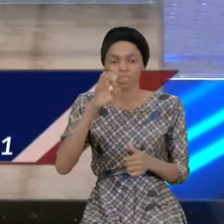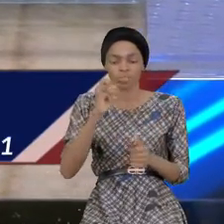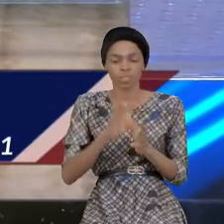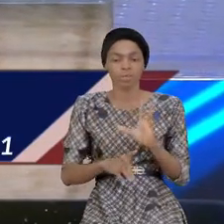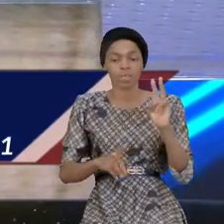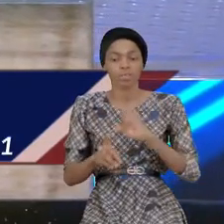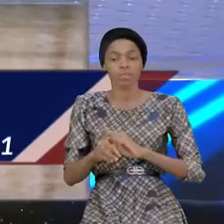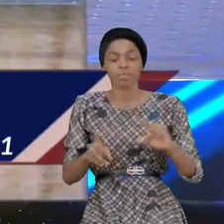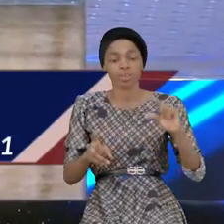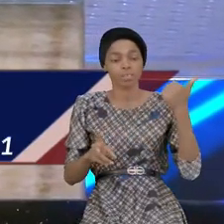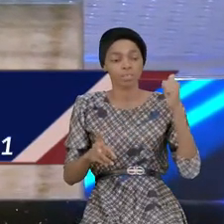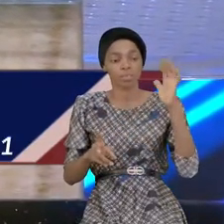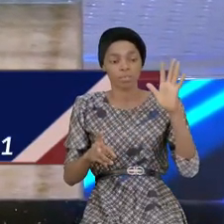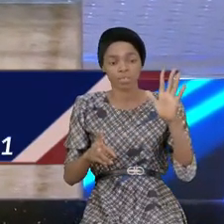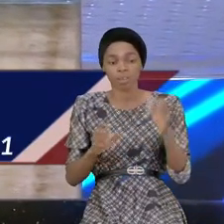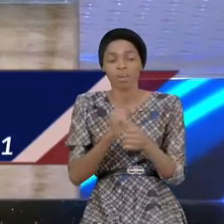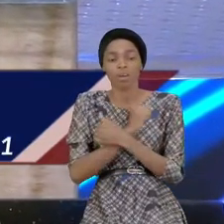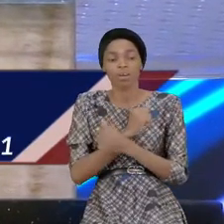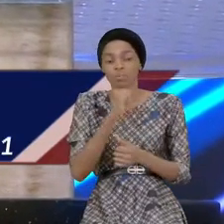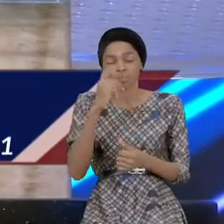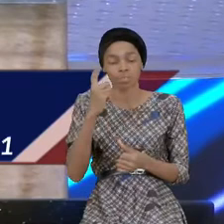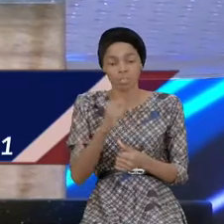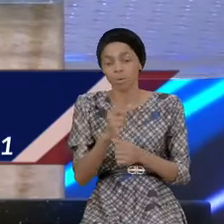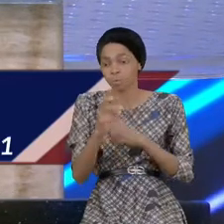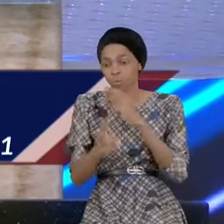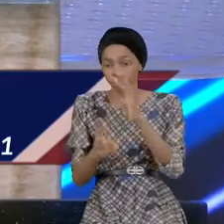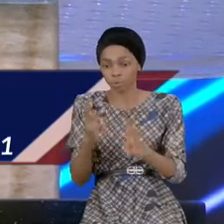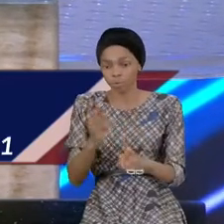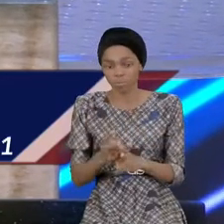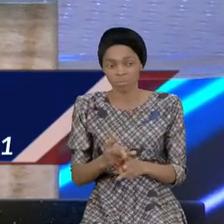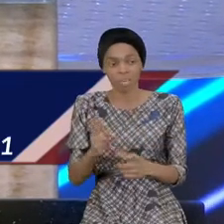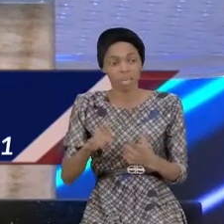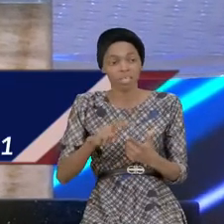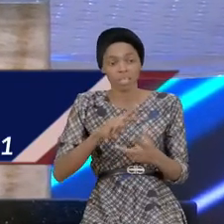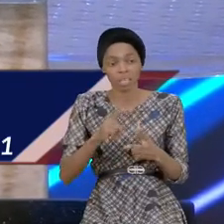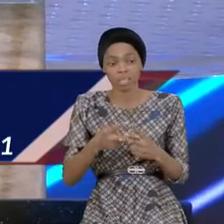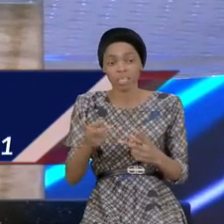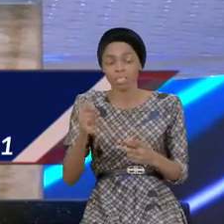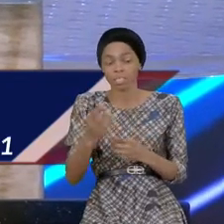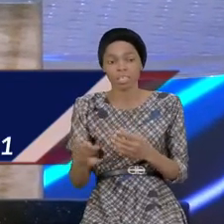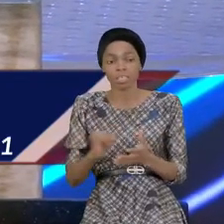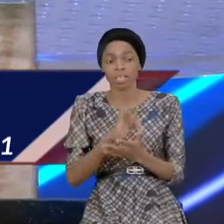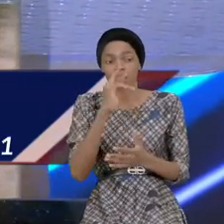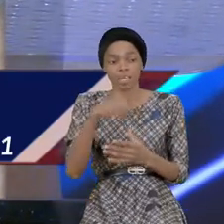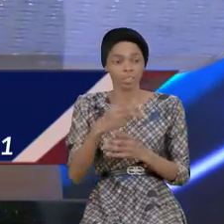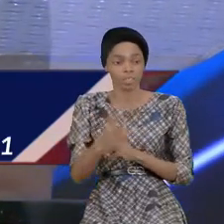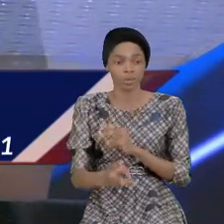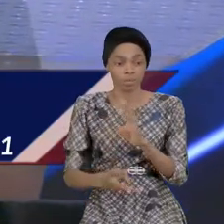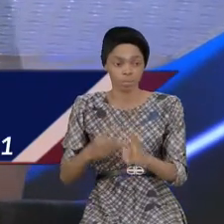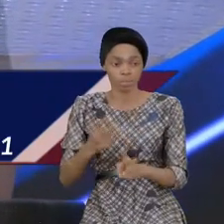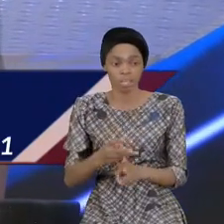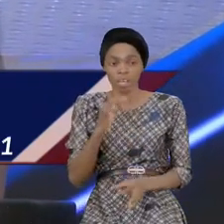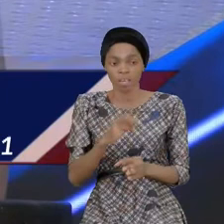it says, love not the world, neither the things that are in the world. If any man love